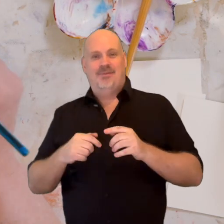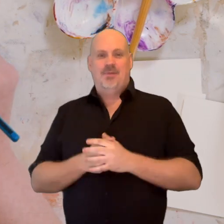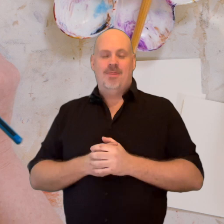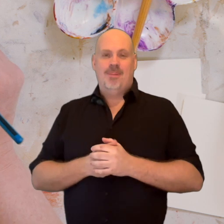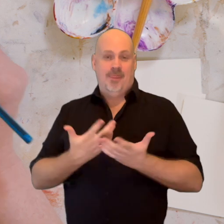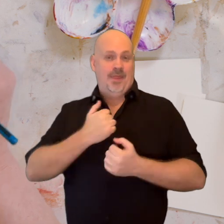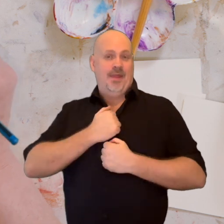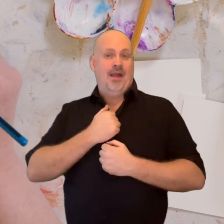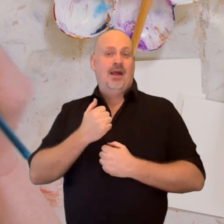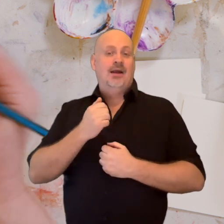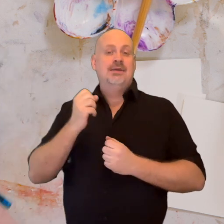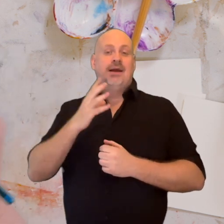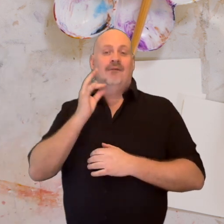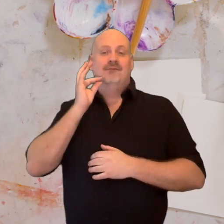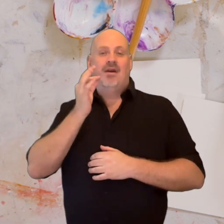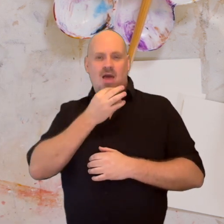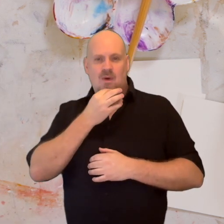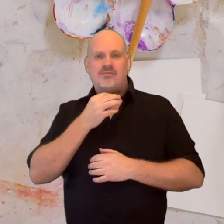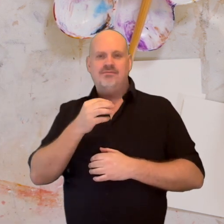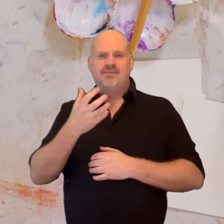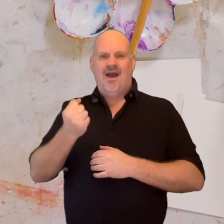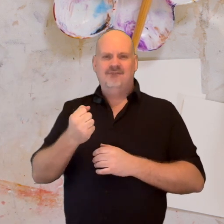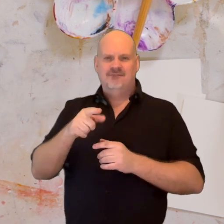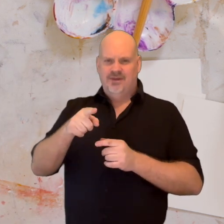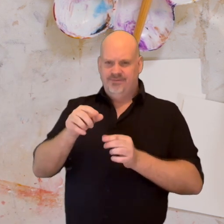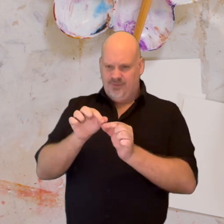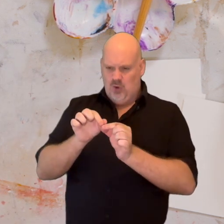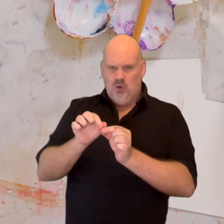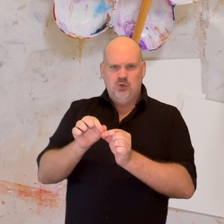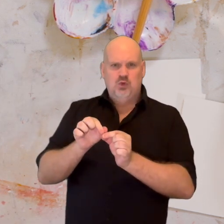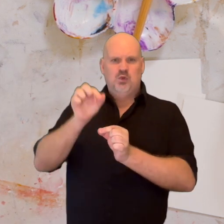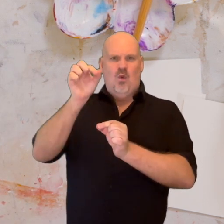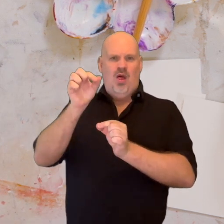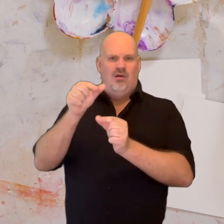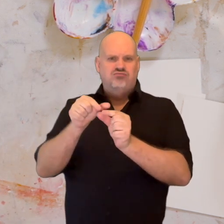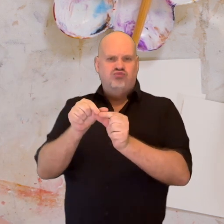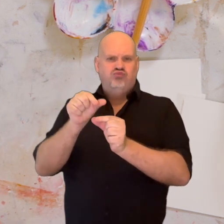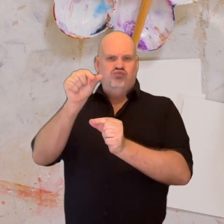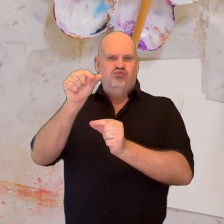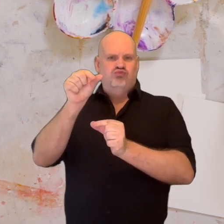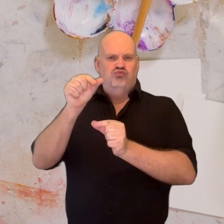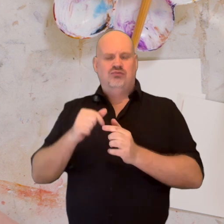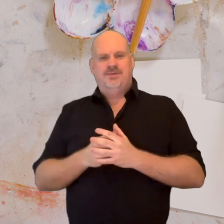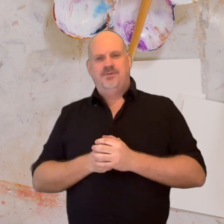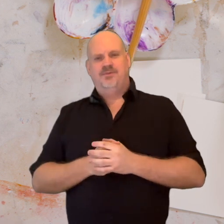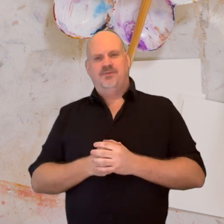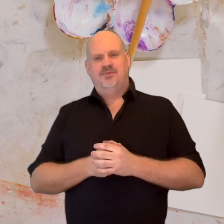So my sunflowers have this tall stalk holding them up